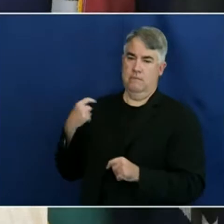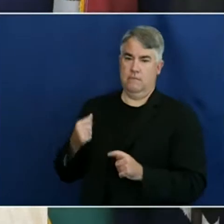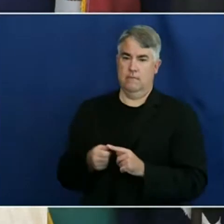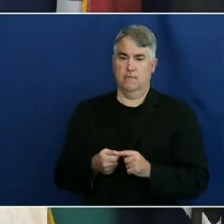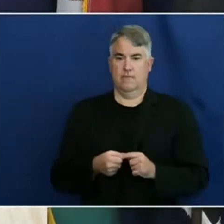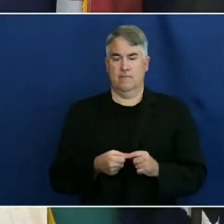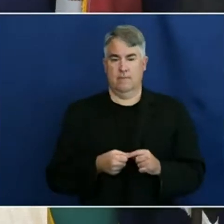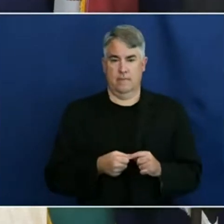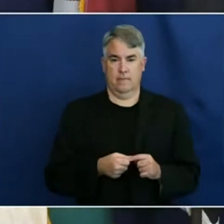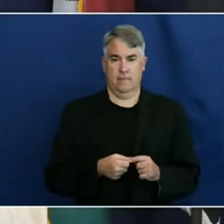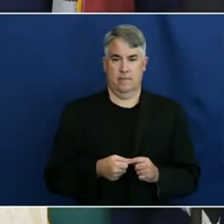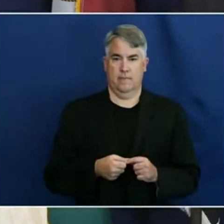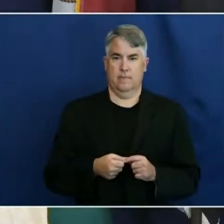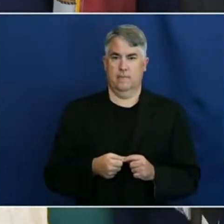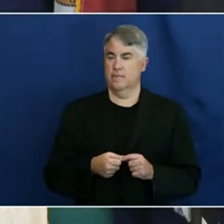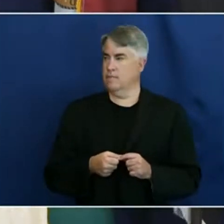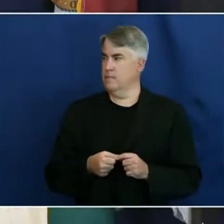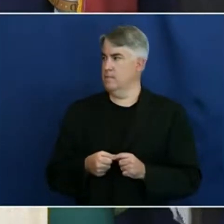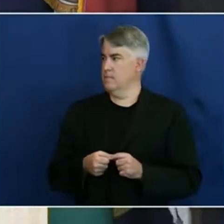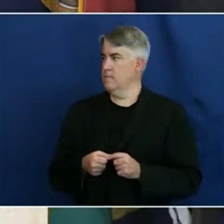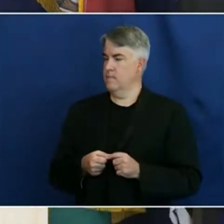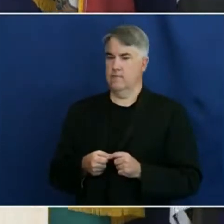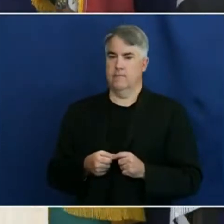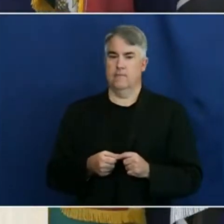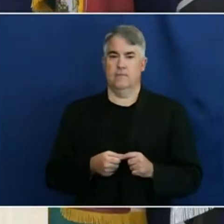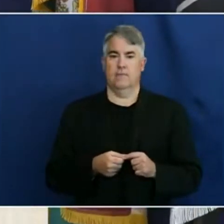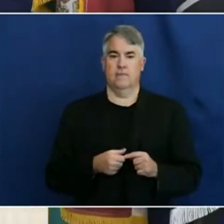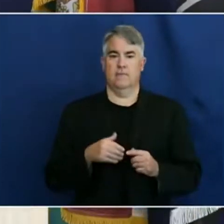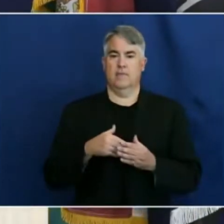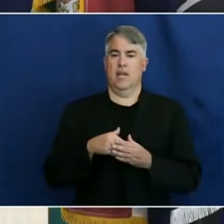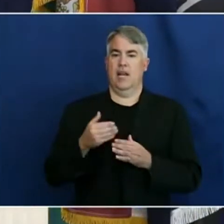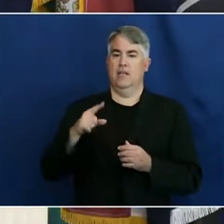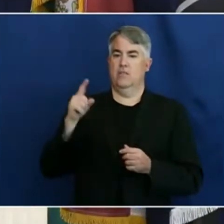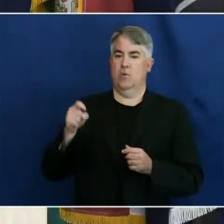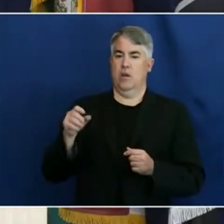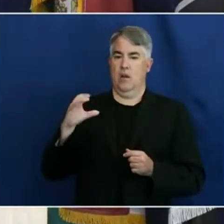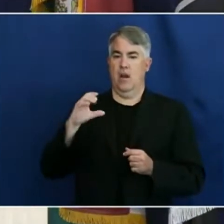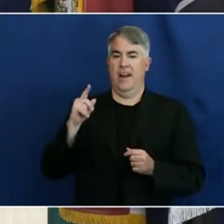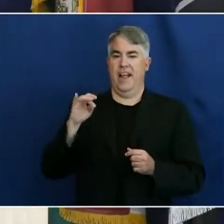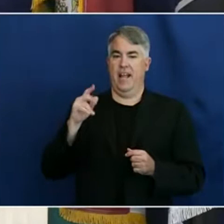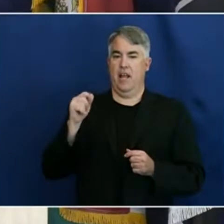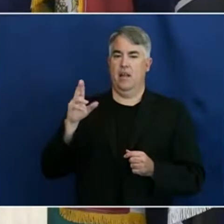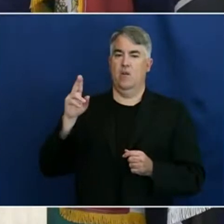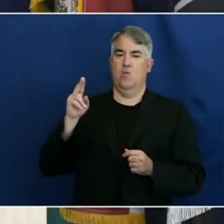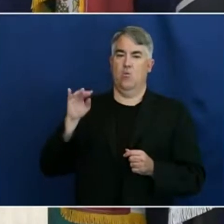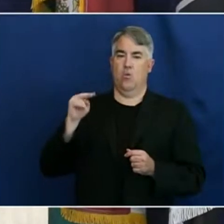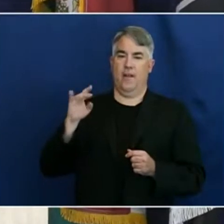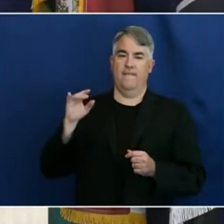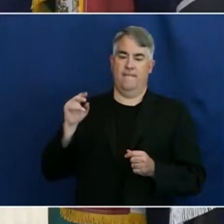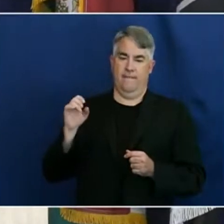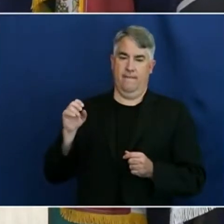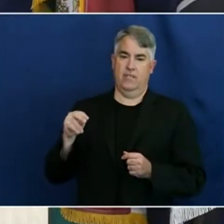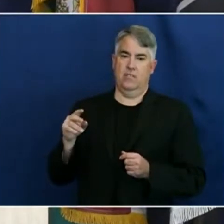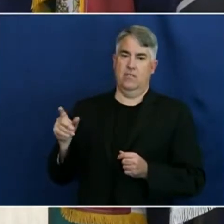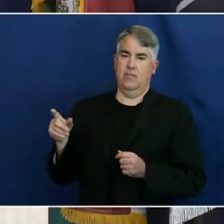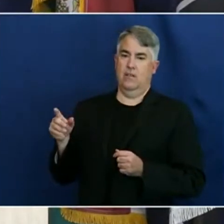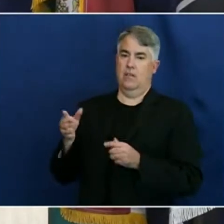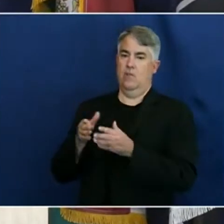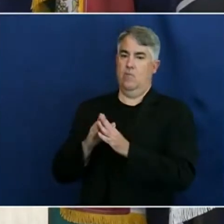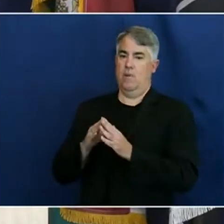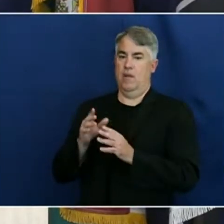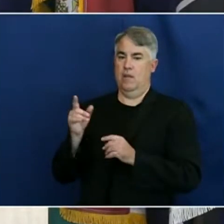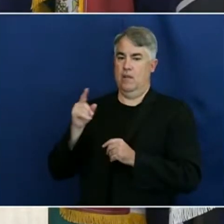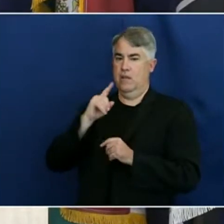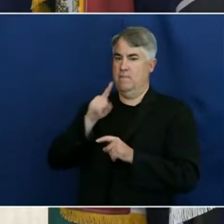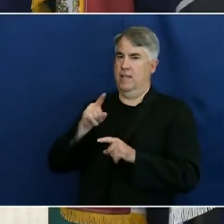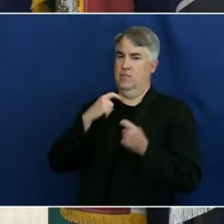me. This next question is from Claudia with Univision, and she's requesting a response in Spanish. What should those